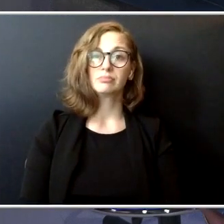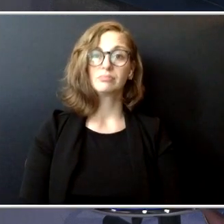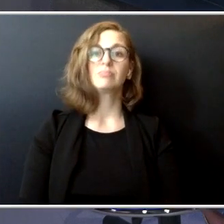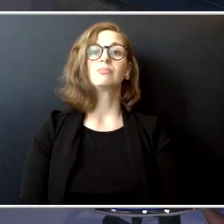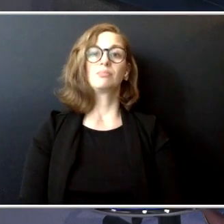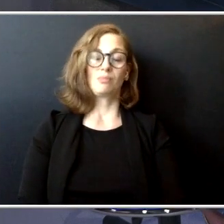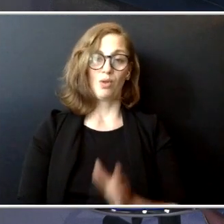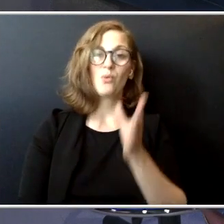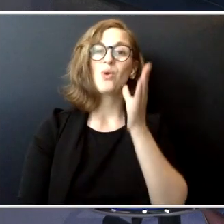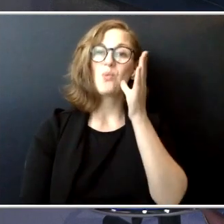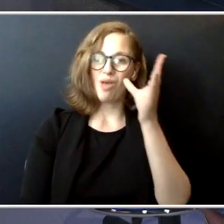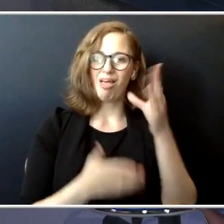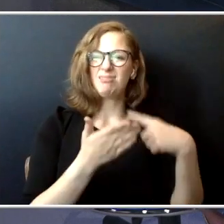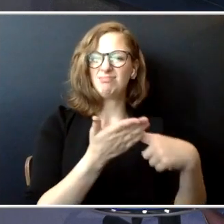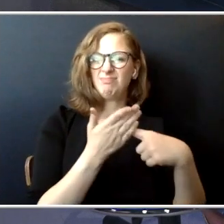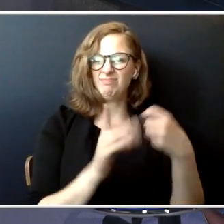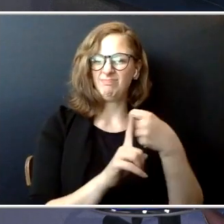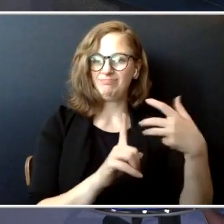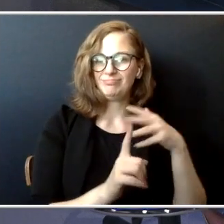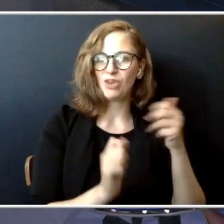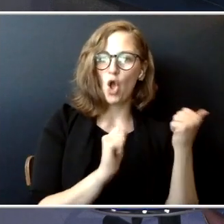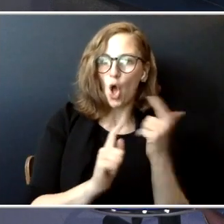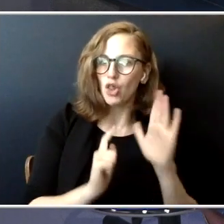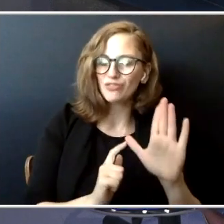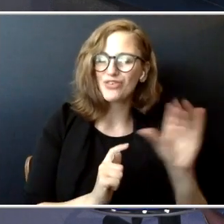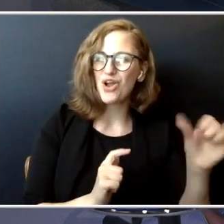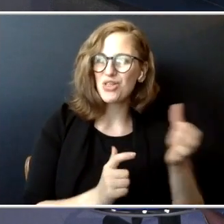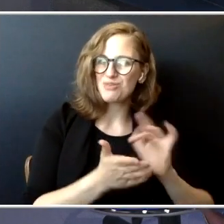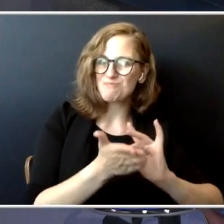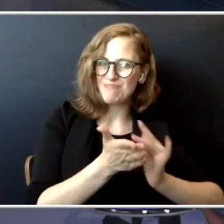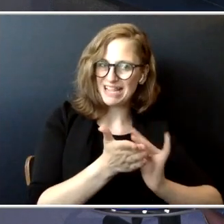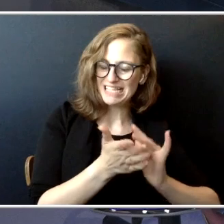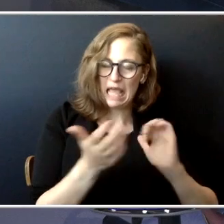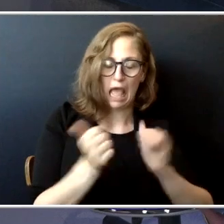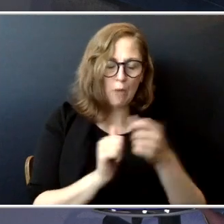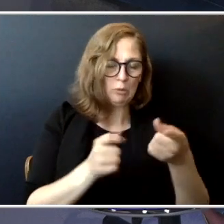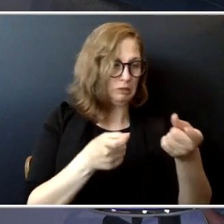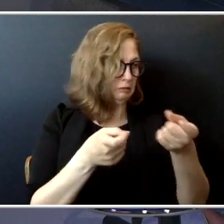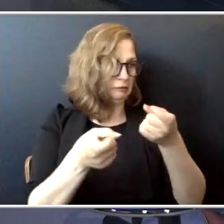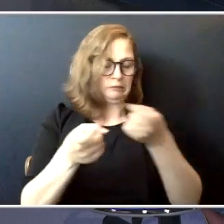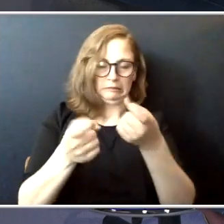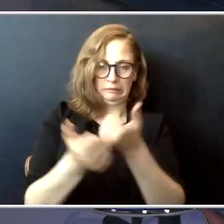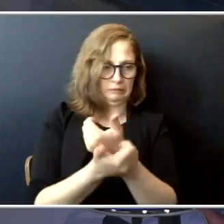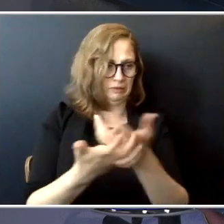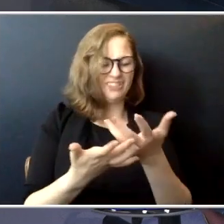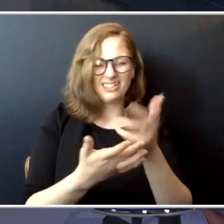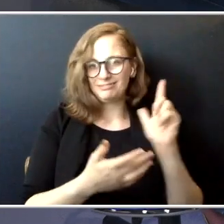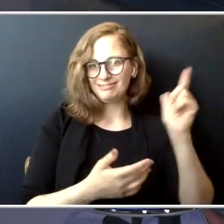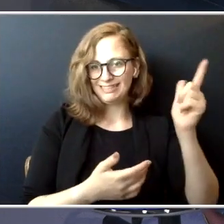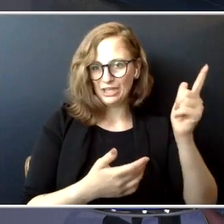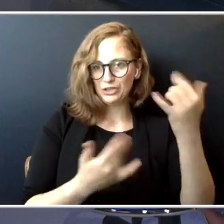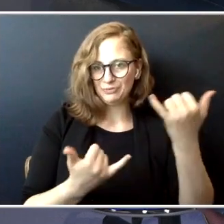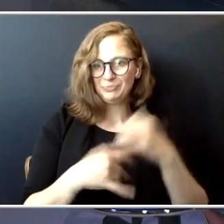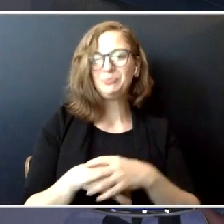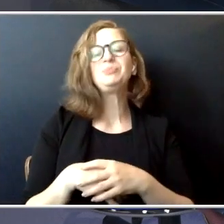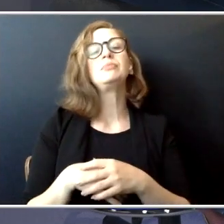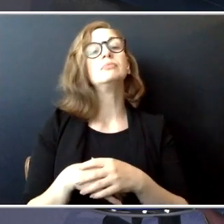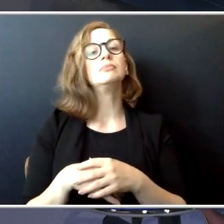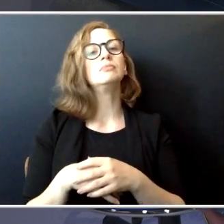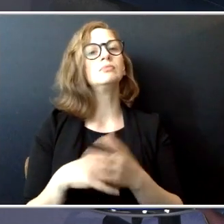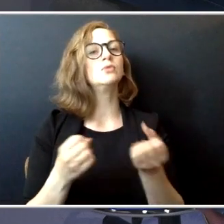of Michelle's other medications and how she handles those in a little bit later in the program. So as a team, you wound